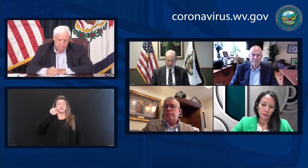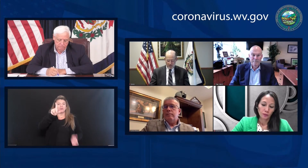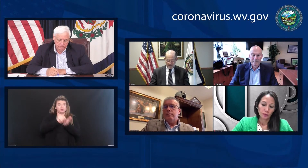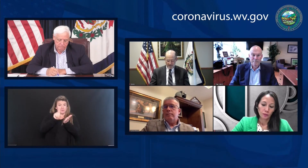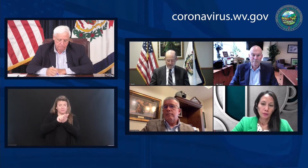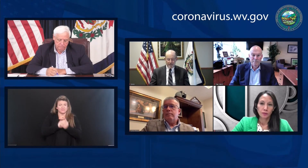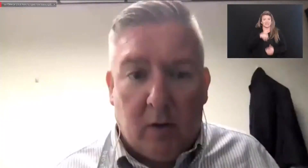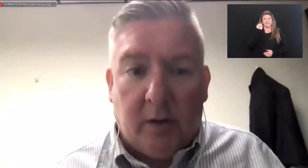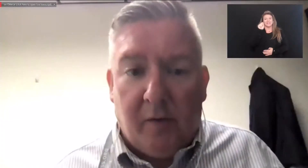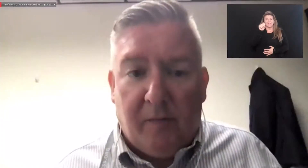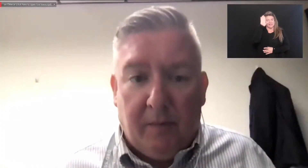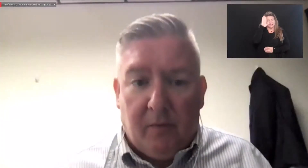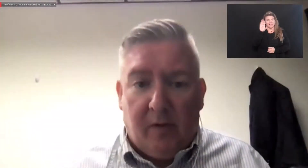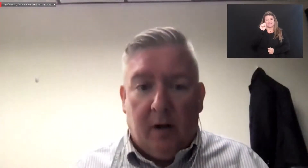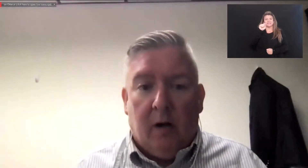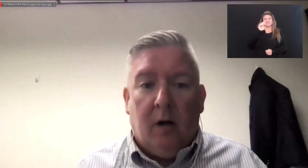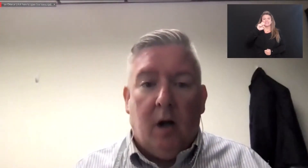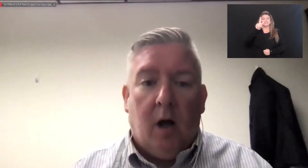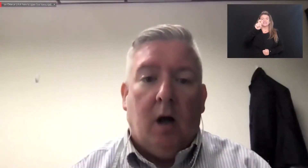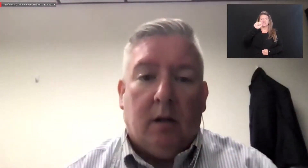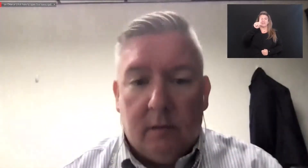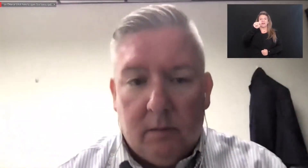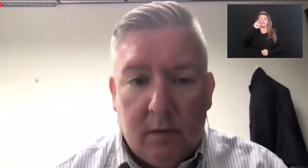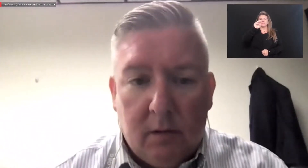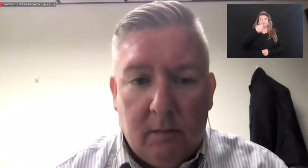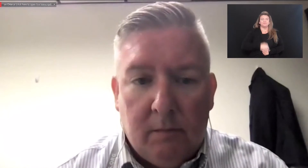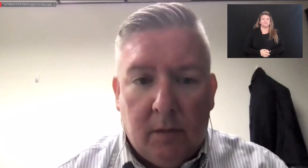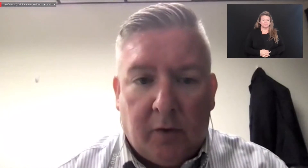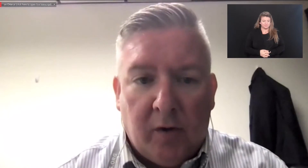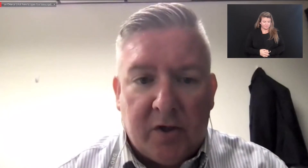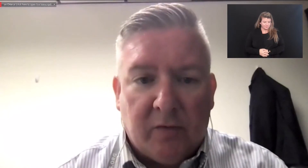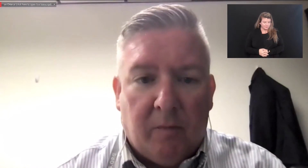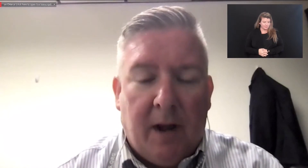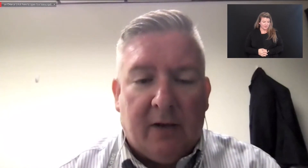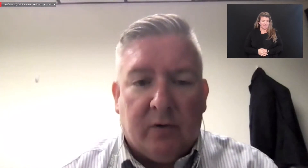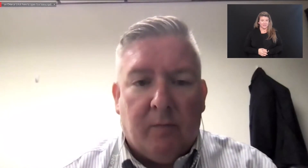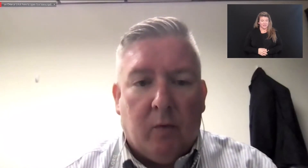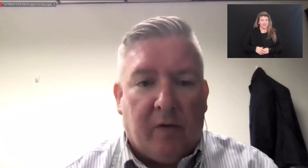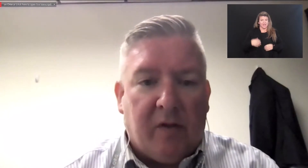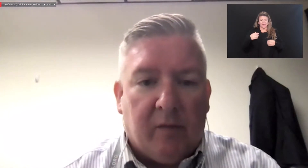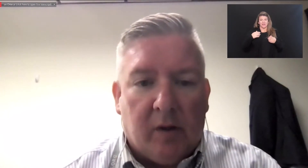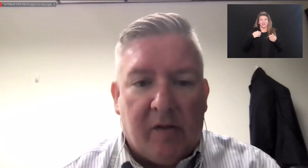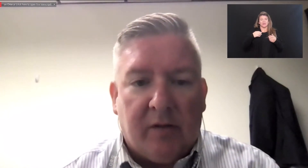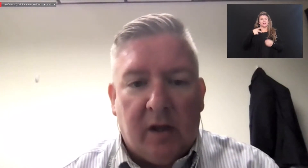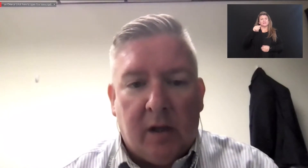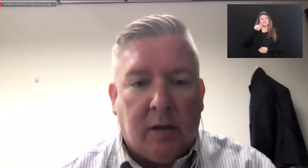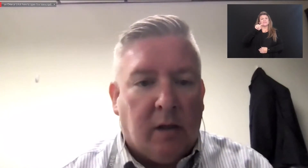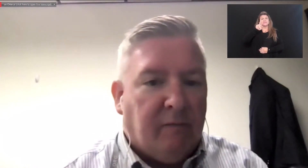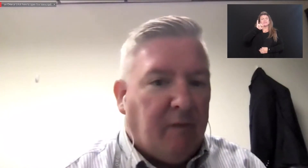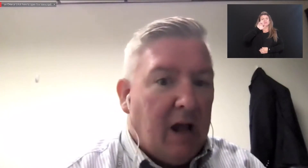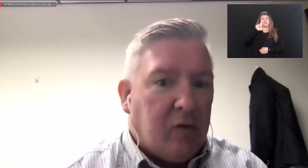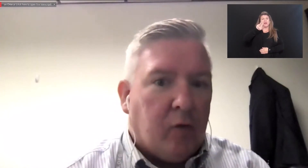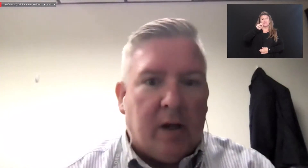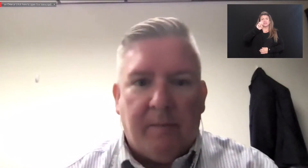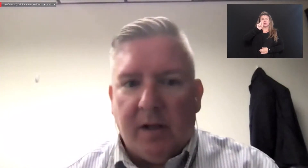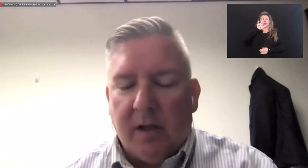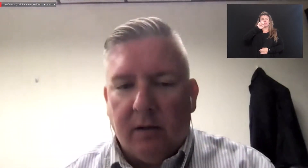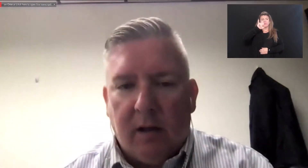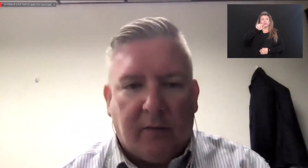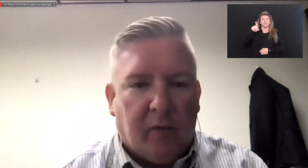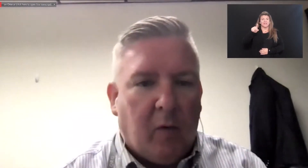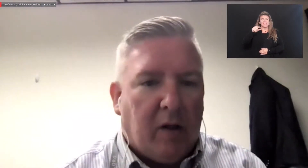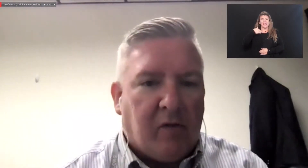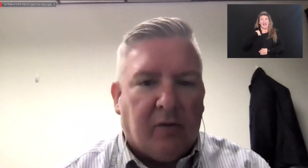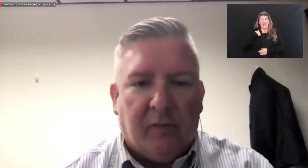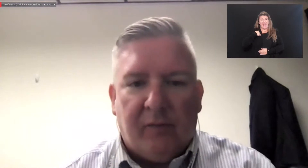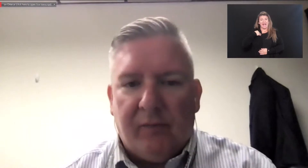Yeah, Steve Adams of Ogden Newspapers here. Attorney General Patrick Morrisey released an advisory opinion